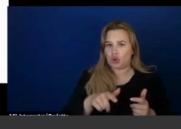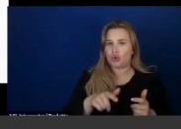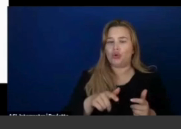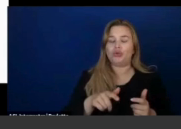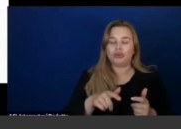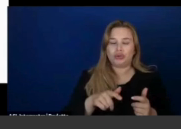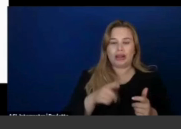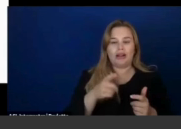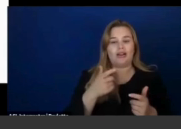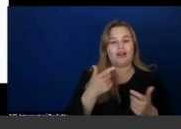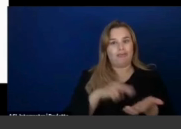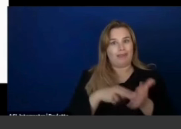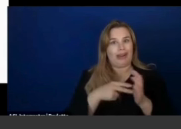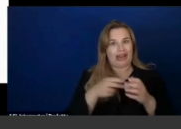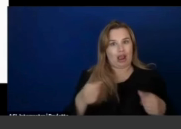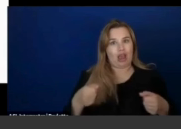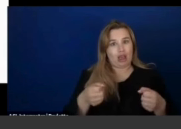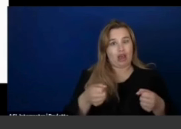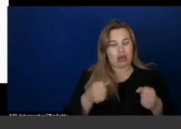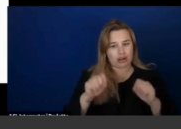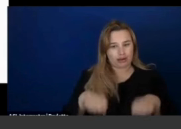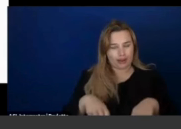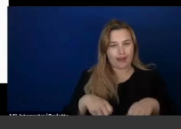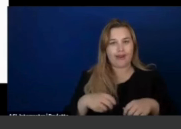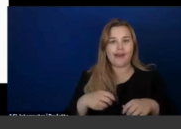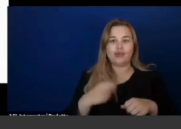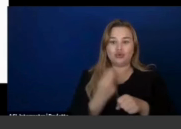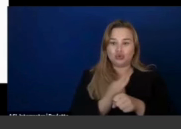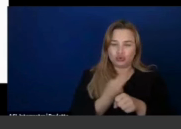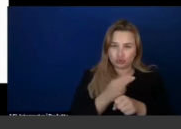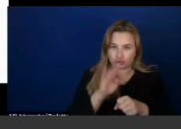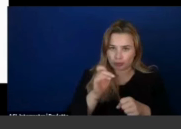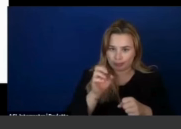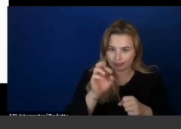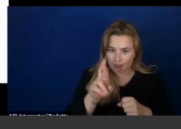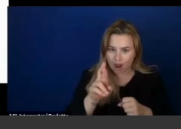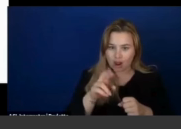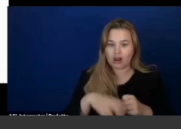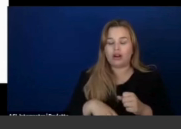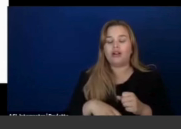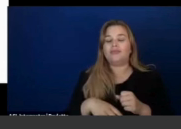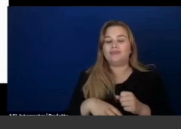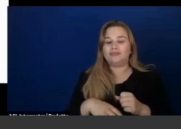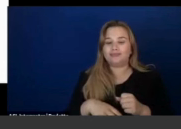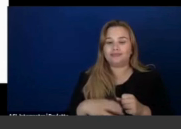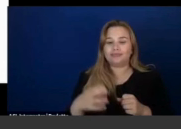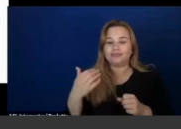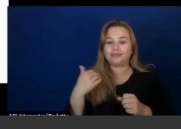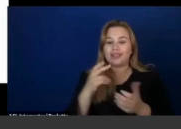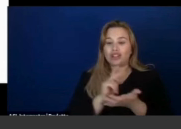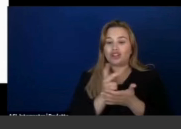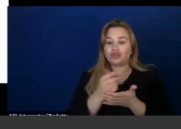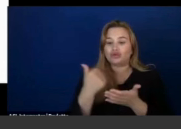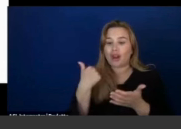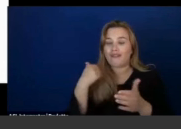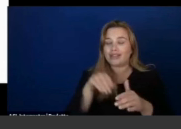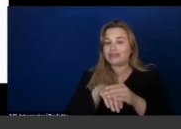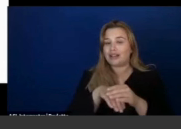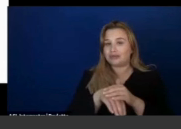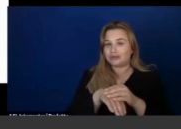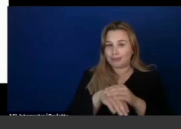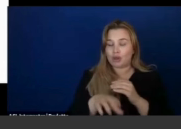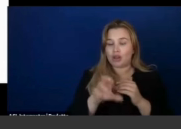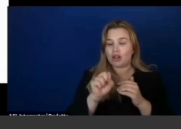exclusionary. A wheelchair can pull right up to it. There is a level exit out onto the patio. The kitchen has an accessible sink with knee